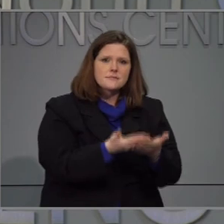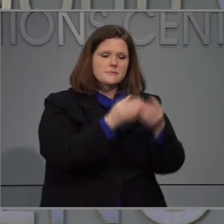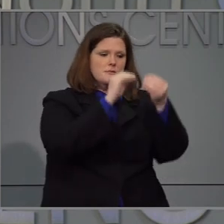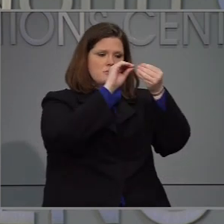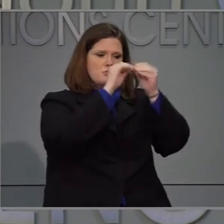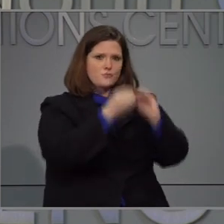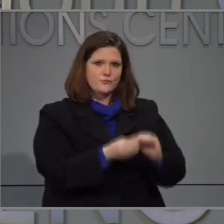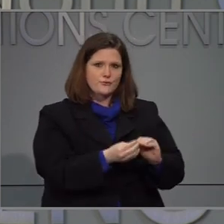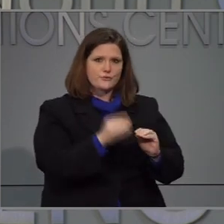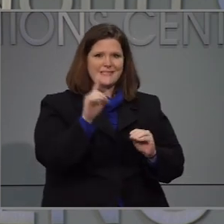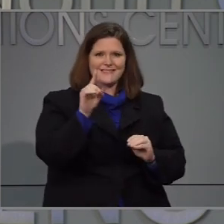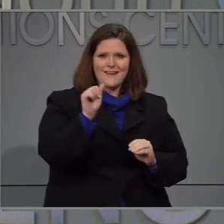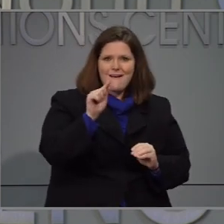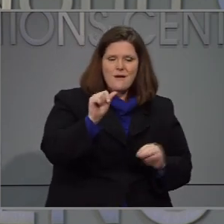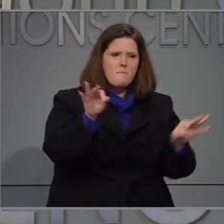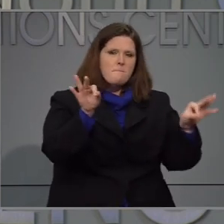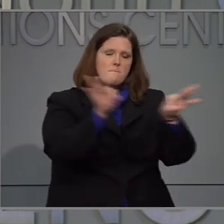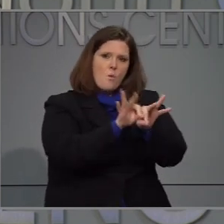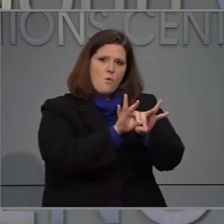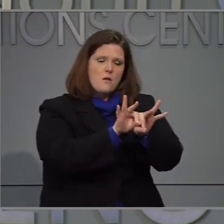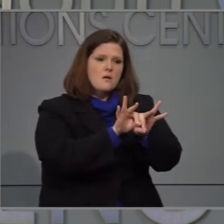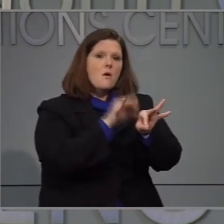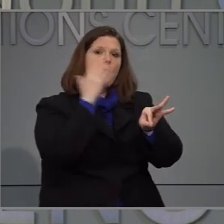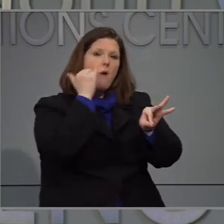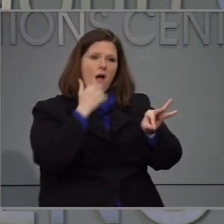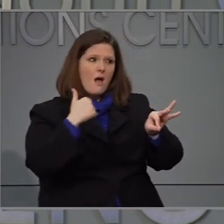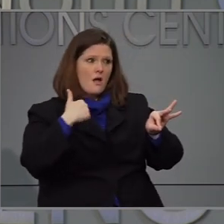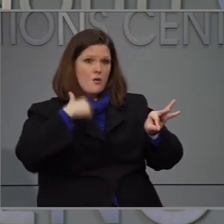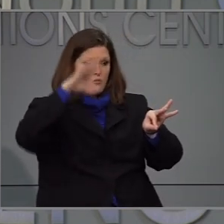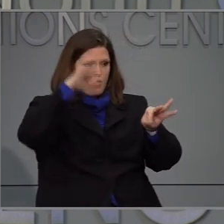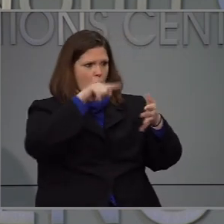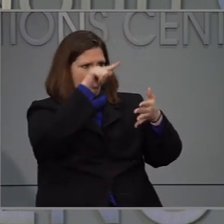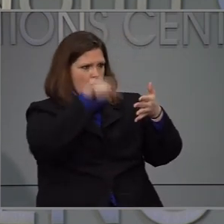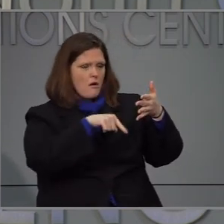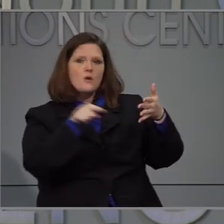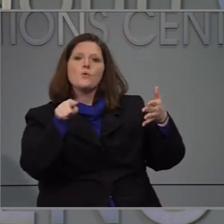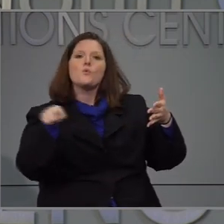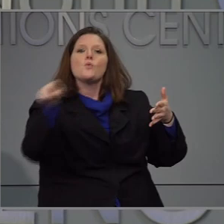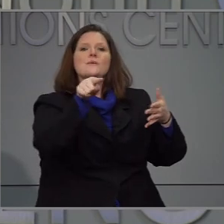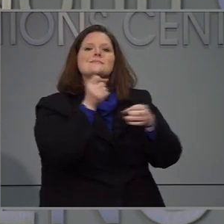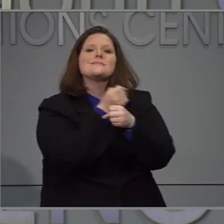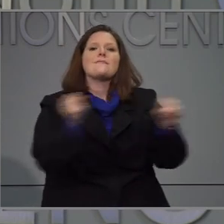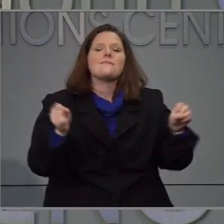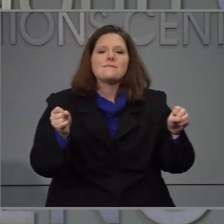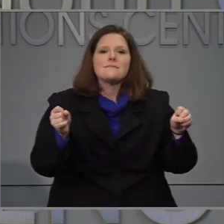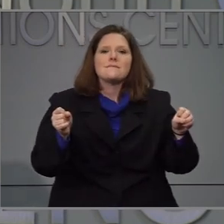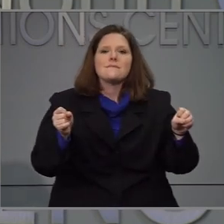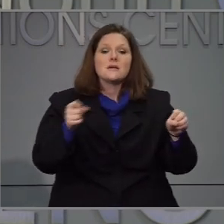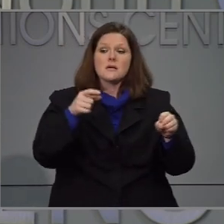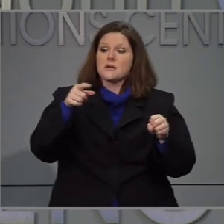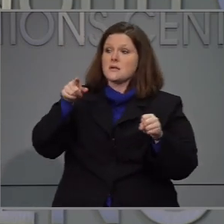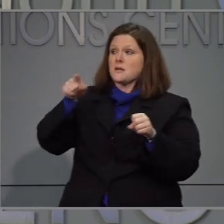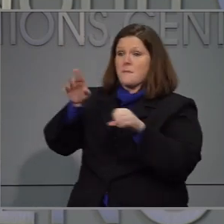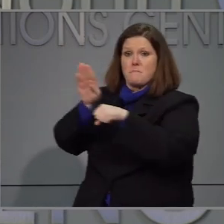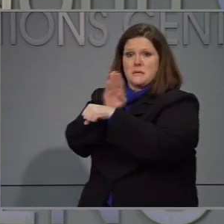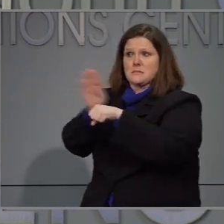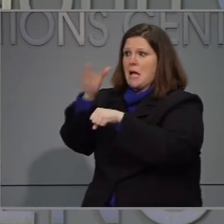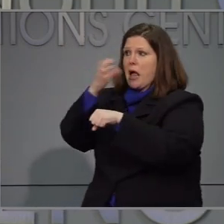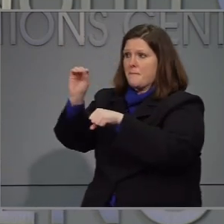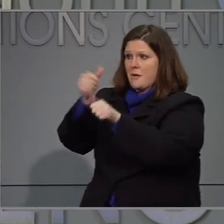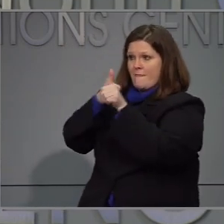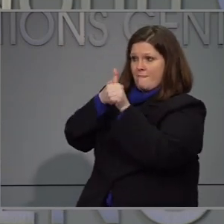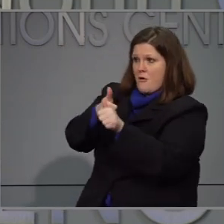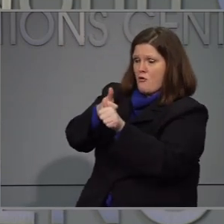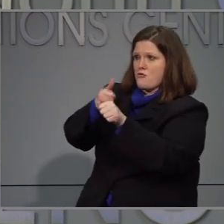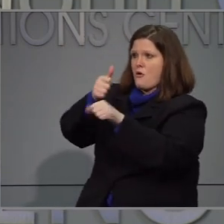that their safety is of the top priority, then people are going to feel better about moving forward. And